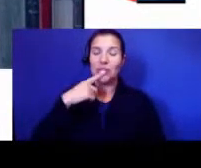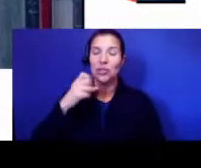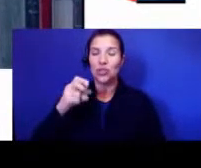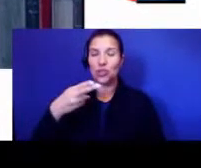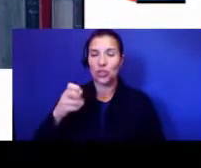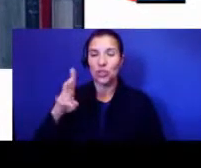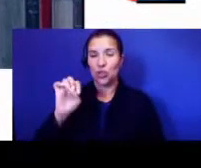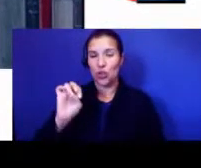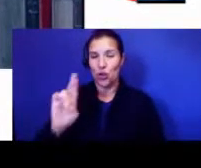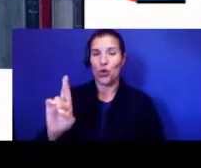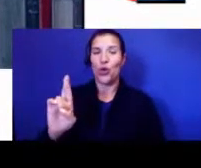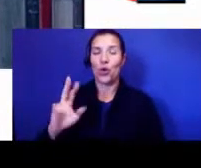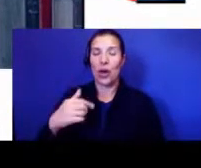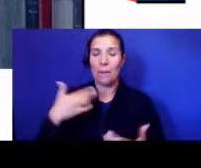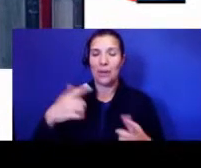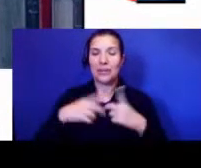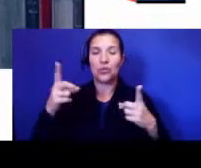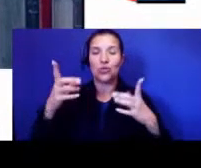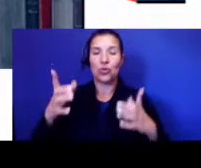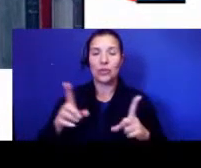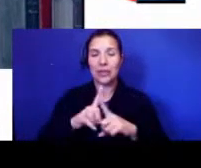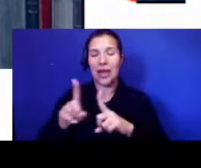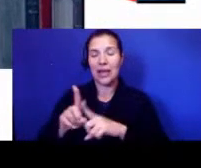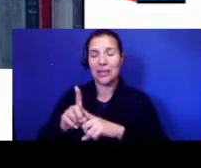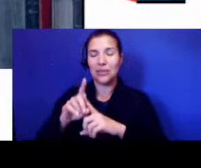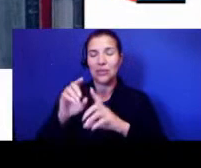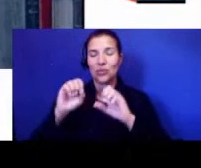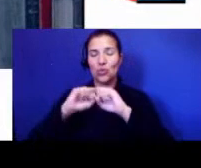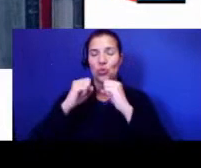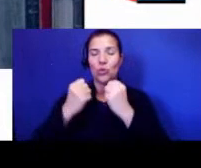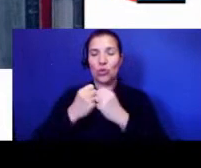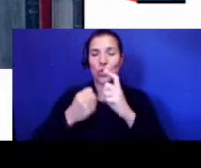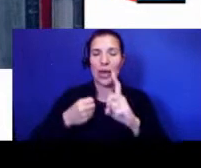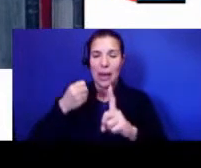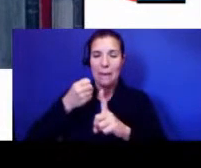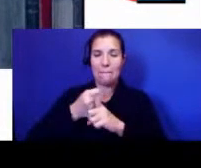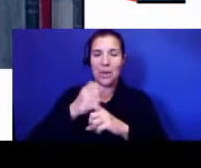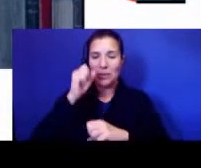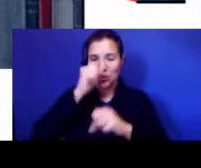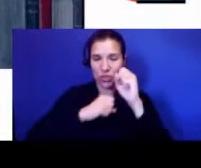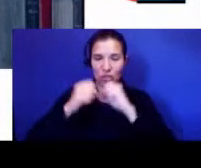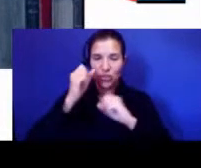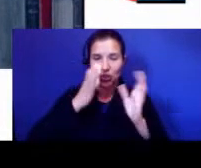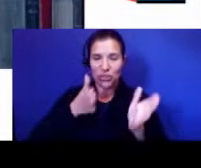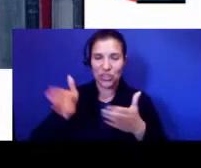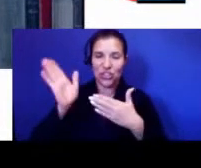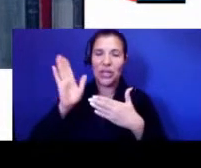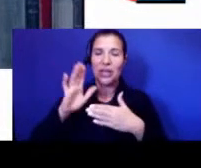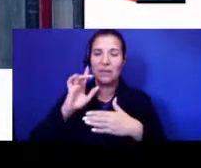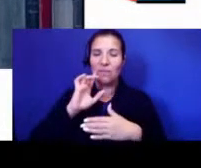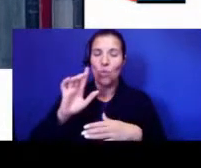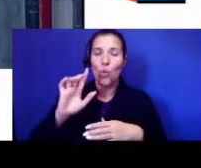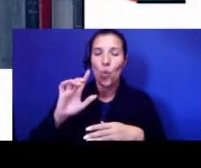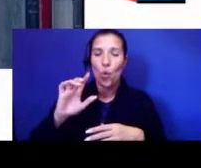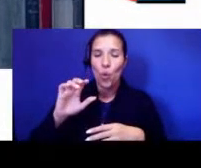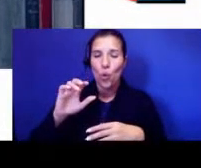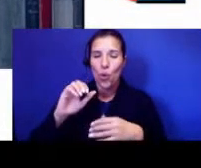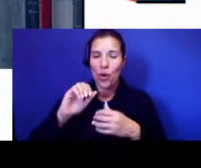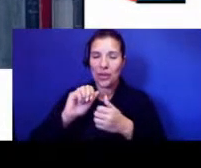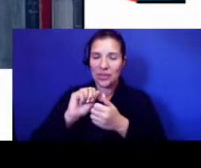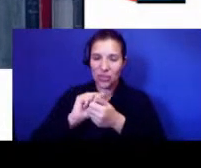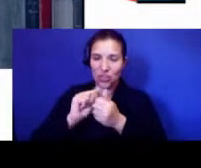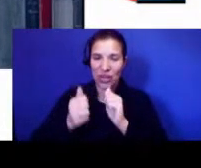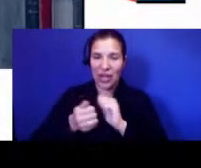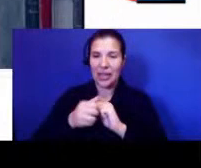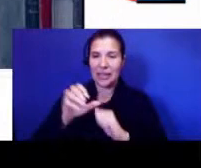I am here as the Director of Social Impact and Strategic Communications for SECUS, Sex Ed for Social Change. Thanks, Michelle.